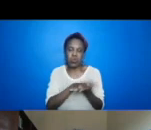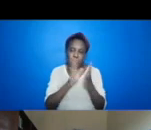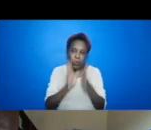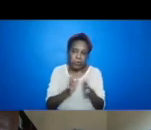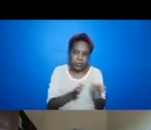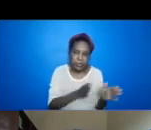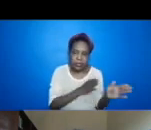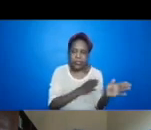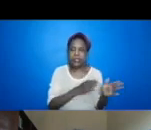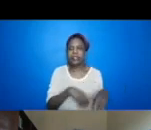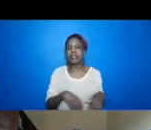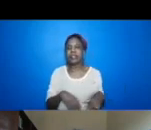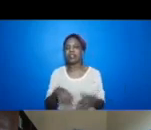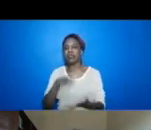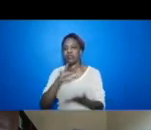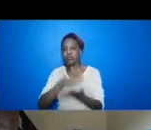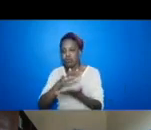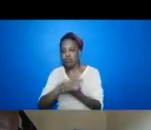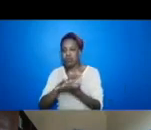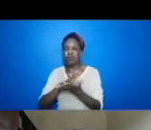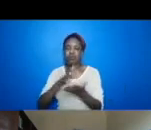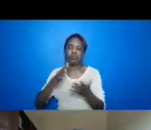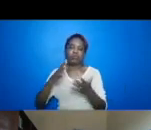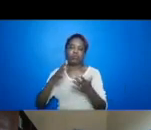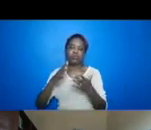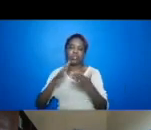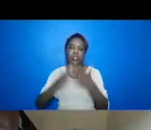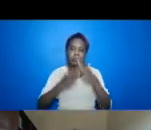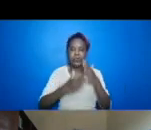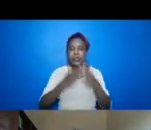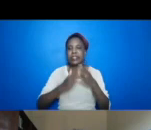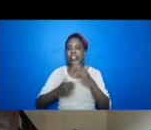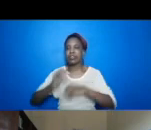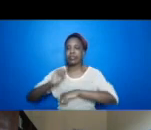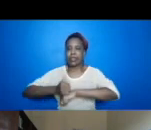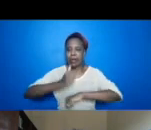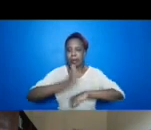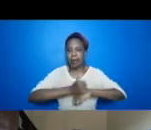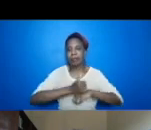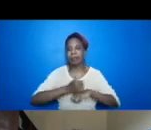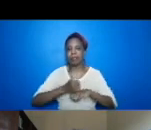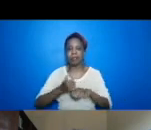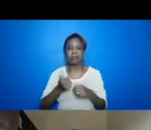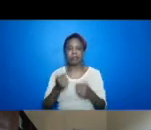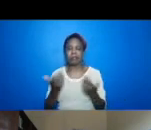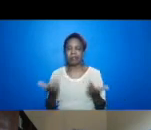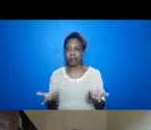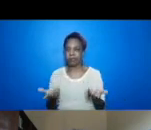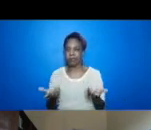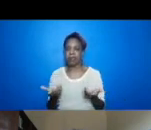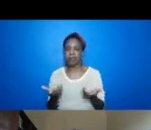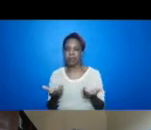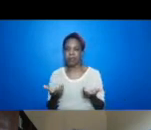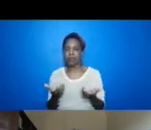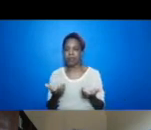are set up, and the way that the legal system is set up. There are narratives that shape these kinds of things. And so the